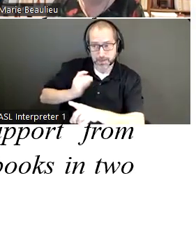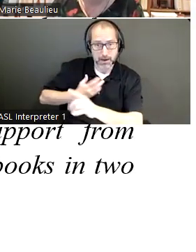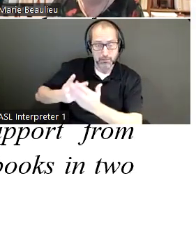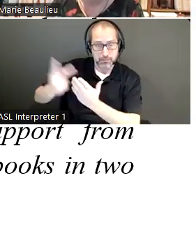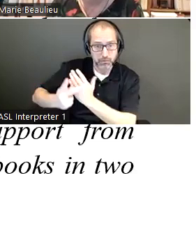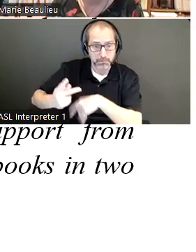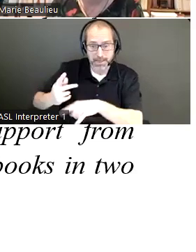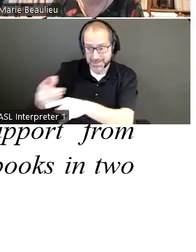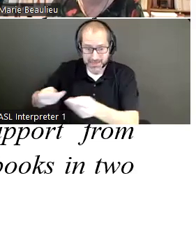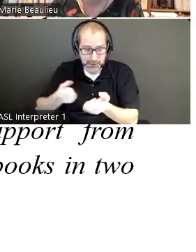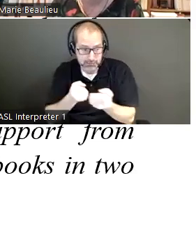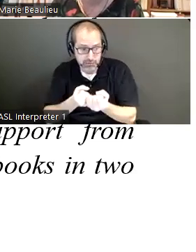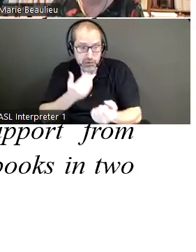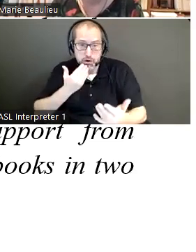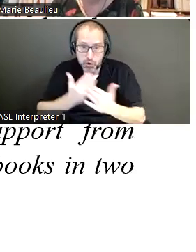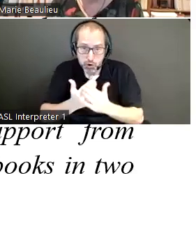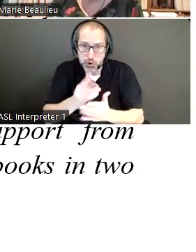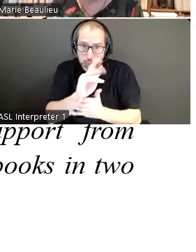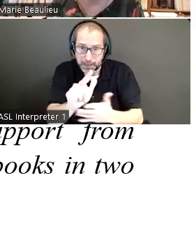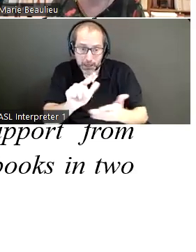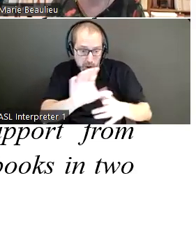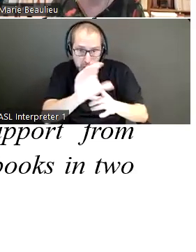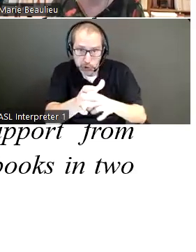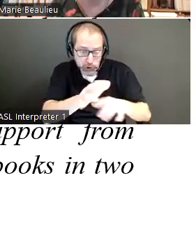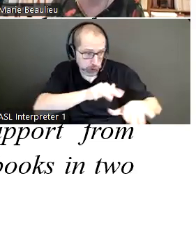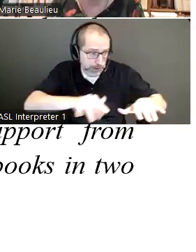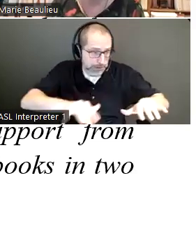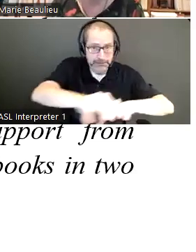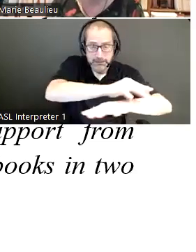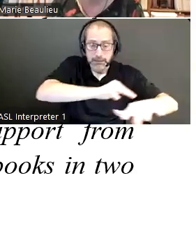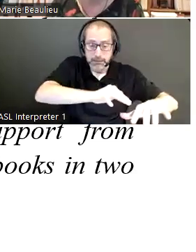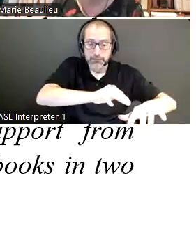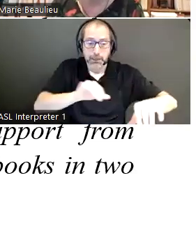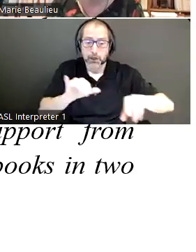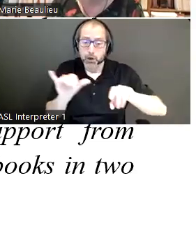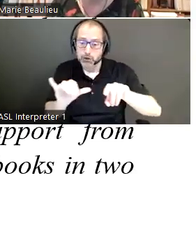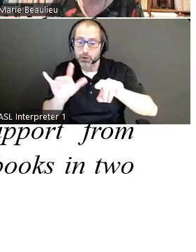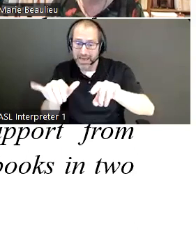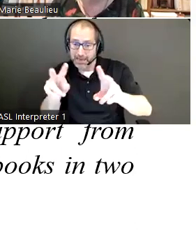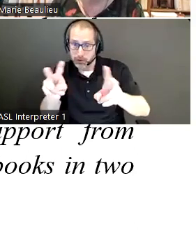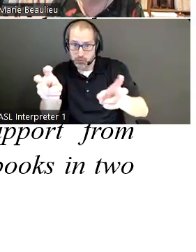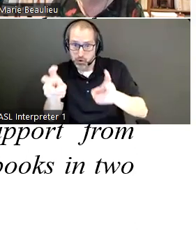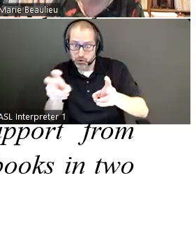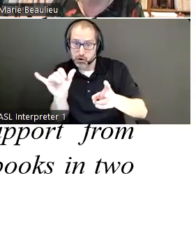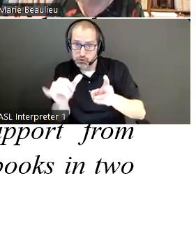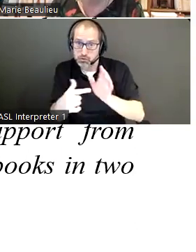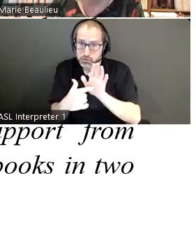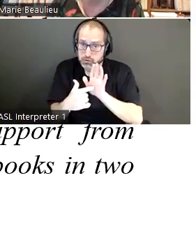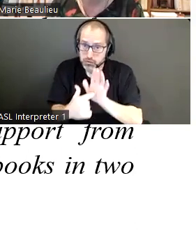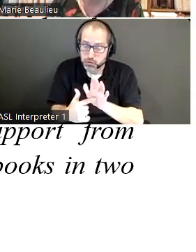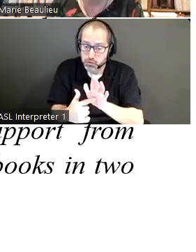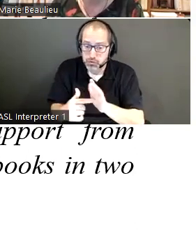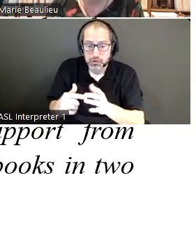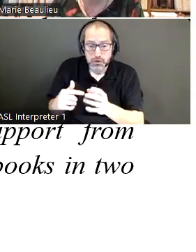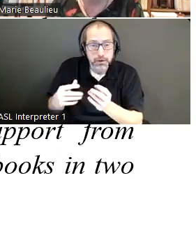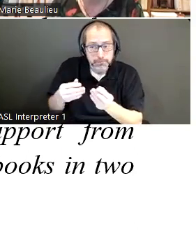goodwill within the residents, but also, in this quote was actually showing it, promoting new